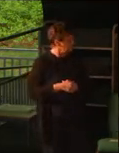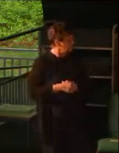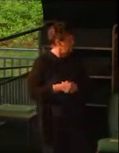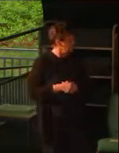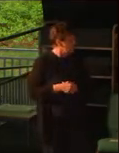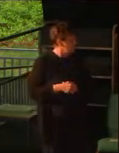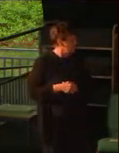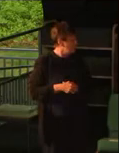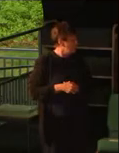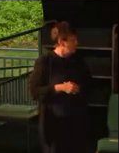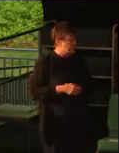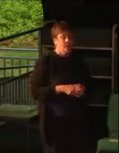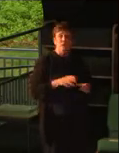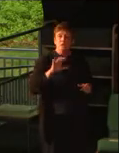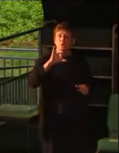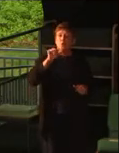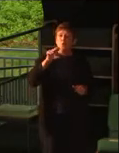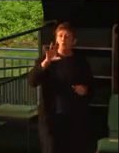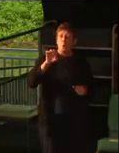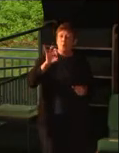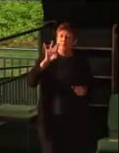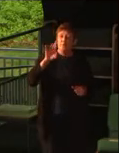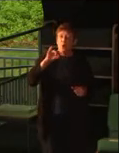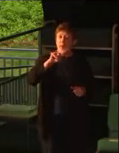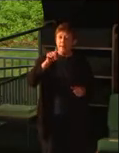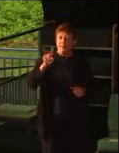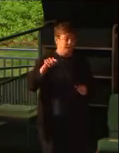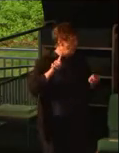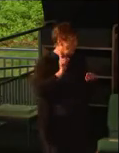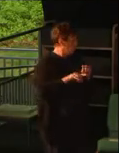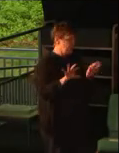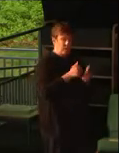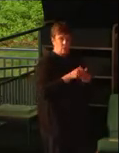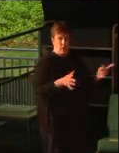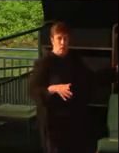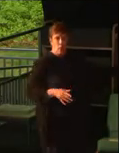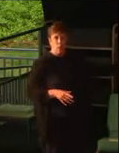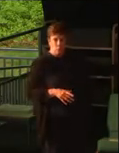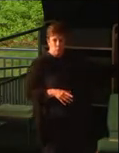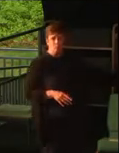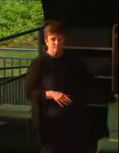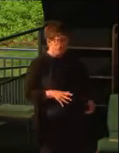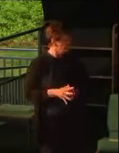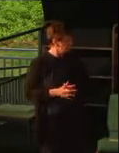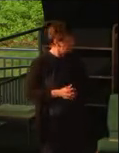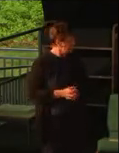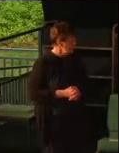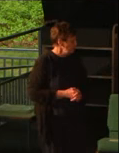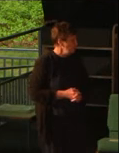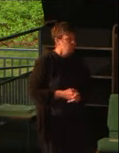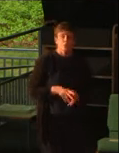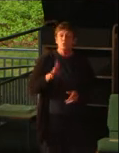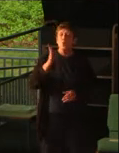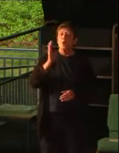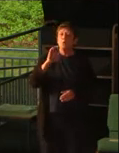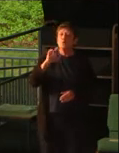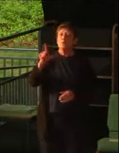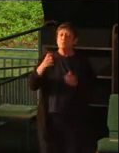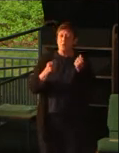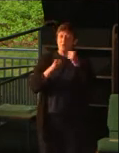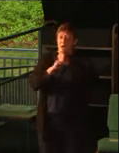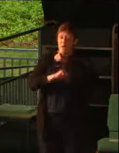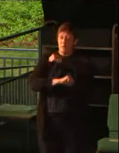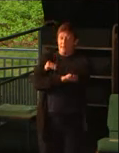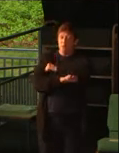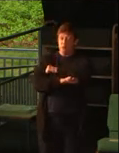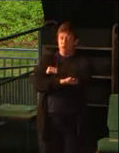To Professor Joyce Fernandez, I could not have done it without you. To the Bristol Foundation, every professor